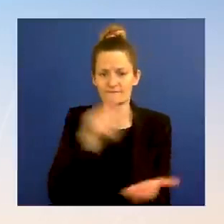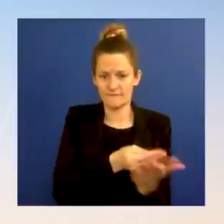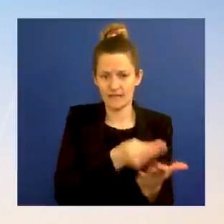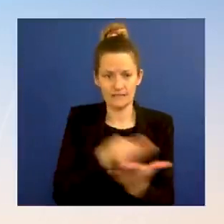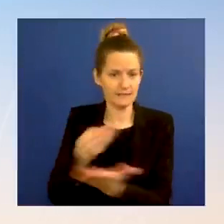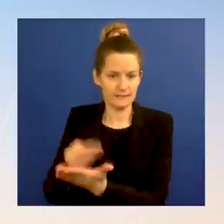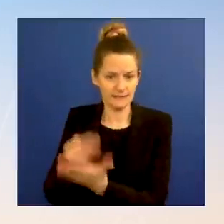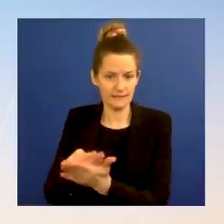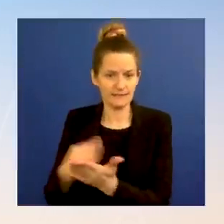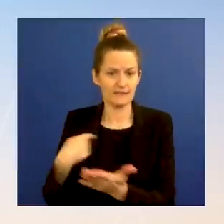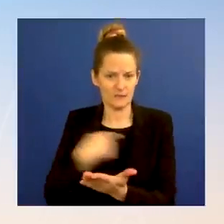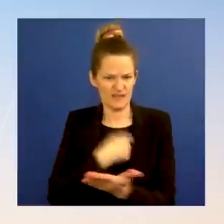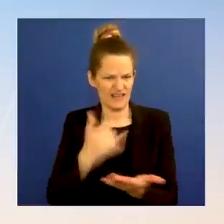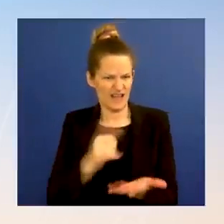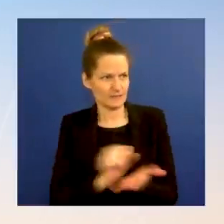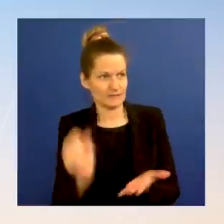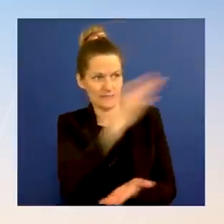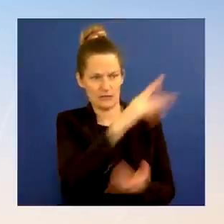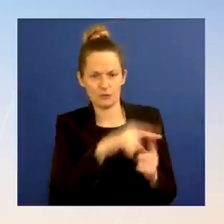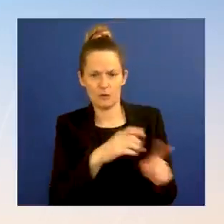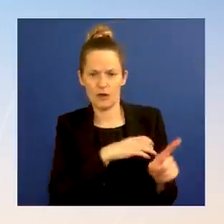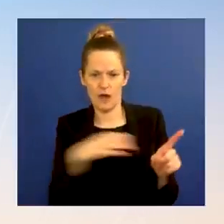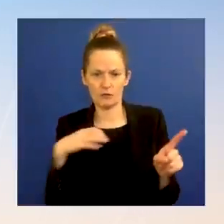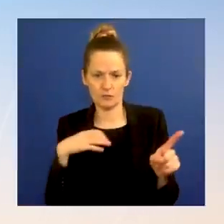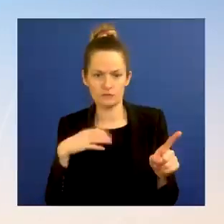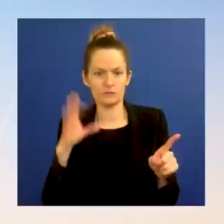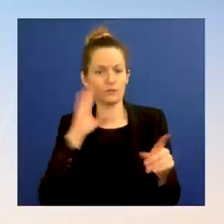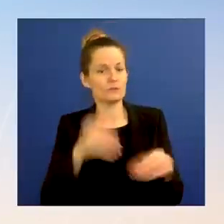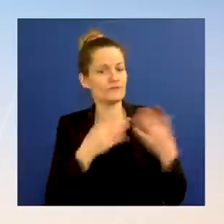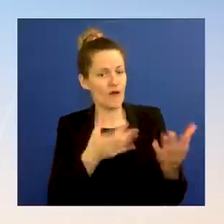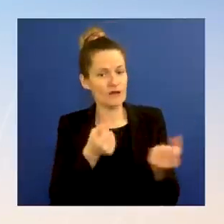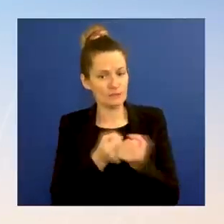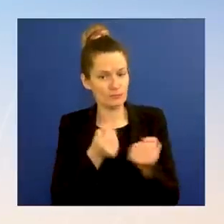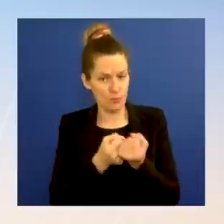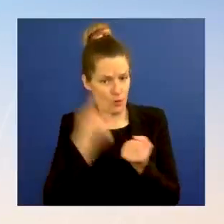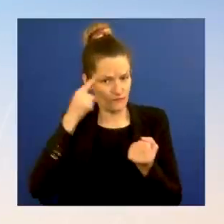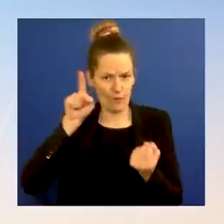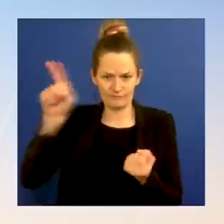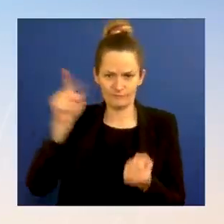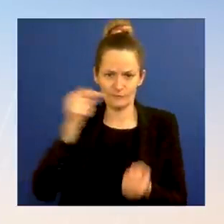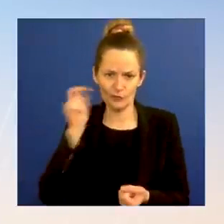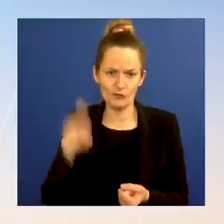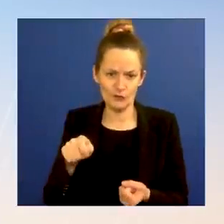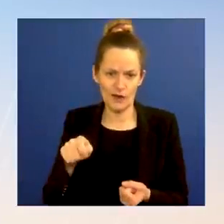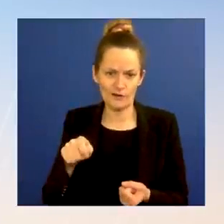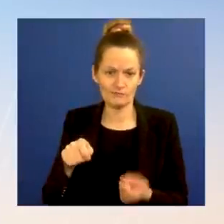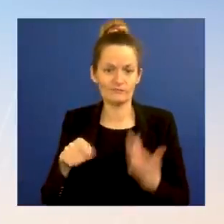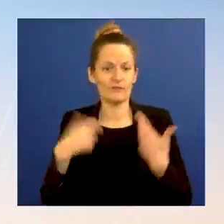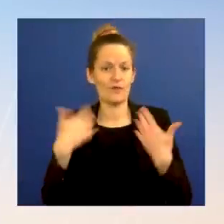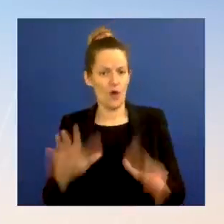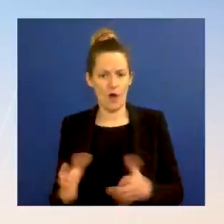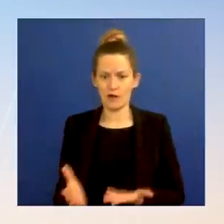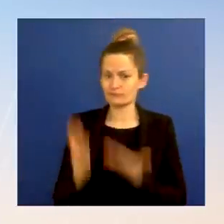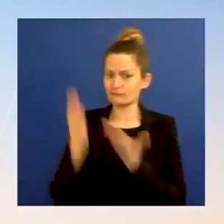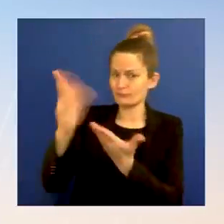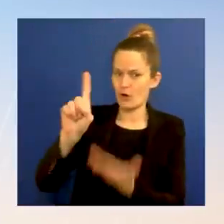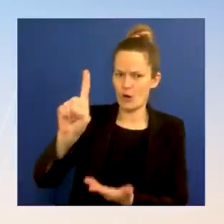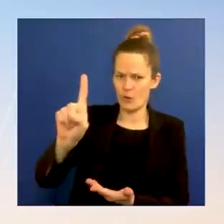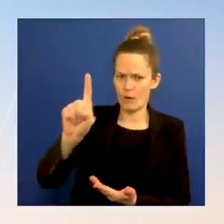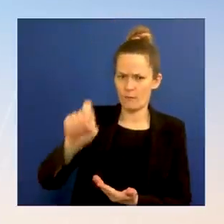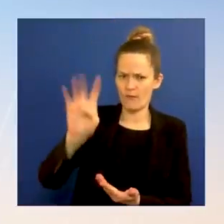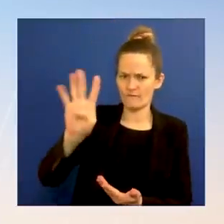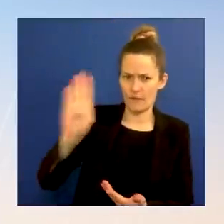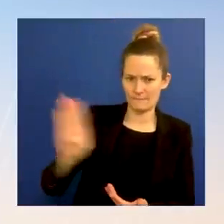provide assistance to Ukraine. The United States has already provided over $1.4 billion in assistance to Ukraine since